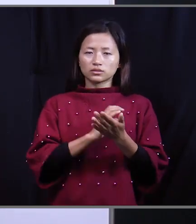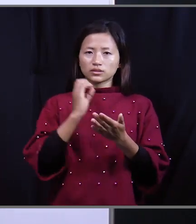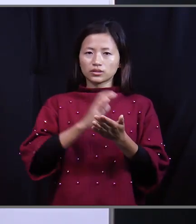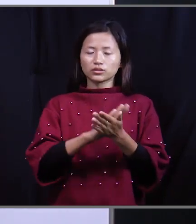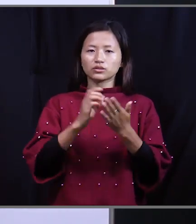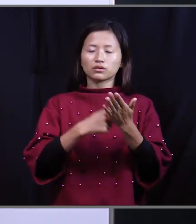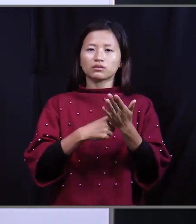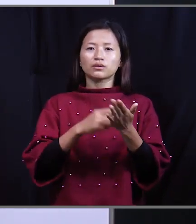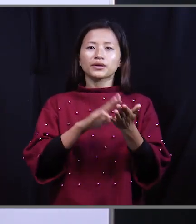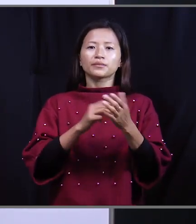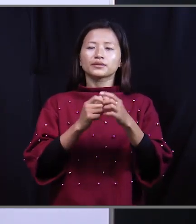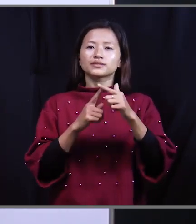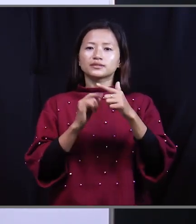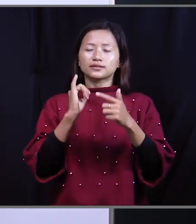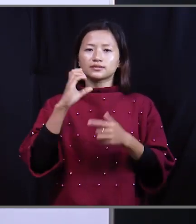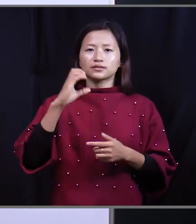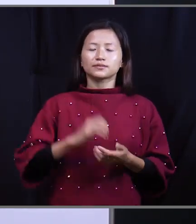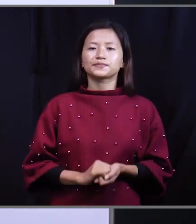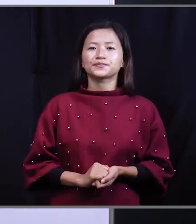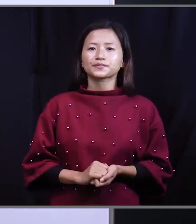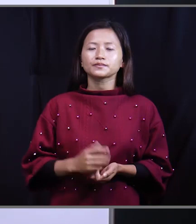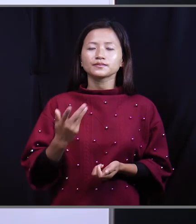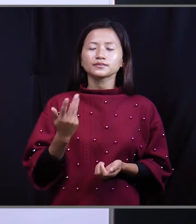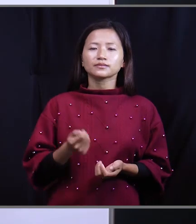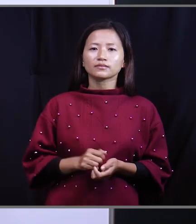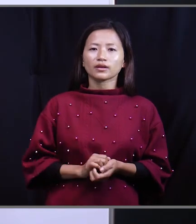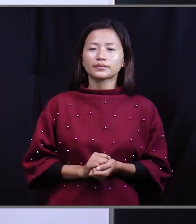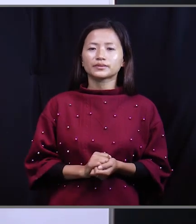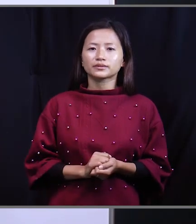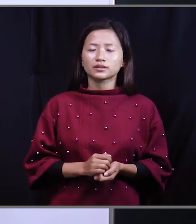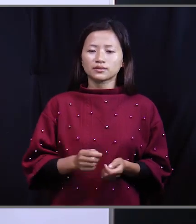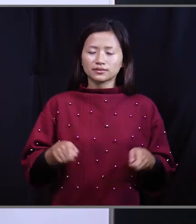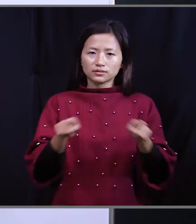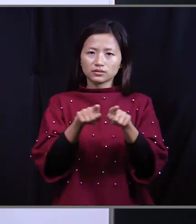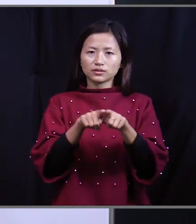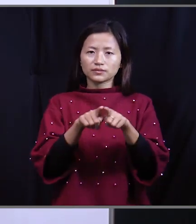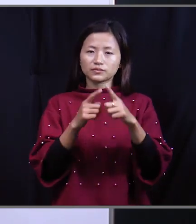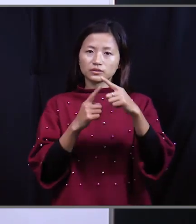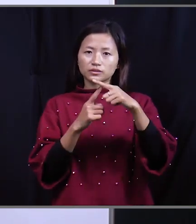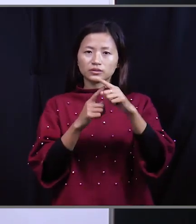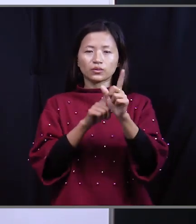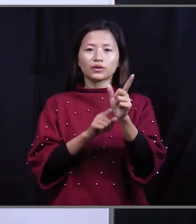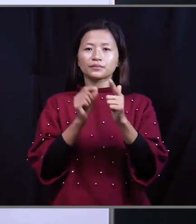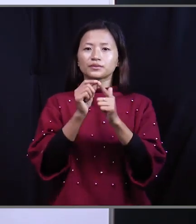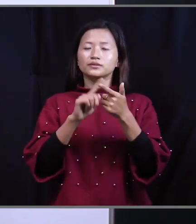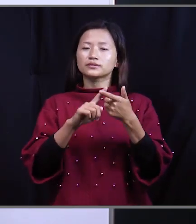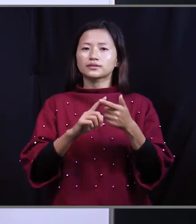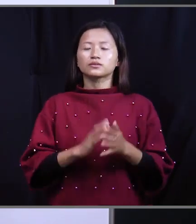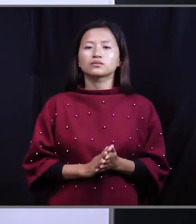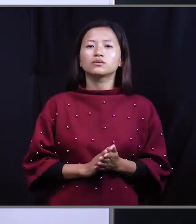right? So this chromatid, what will happen is that the same type of chromosomes, they are